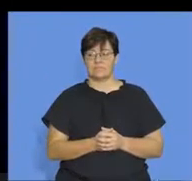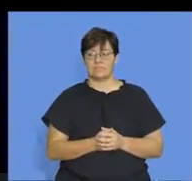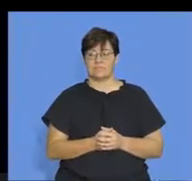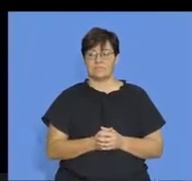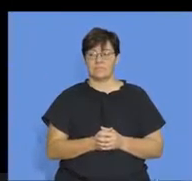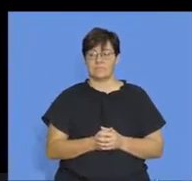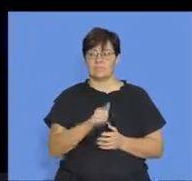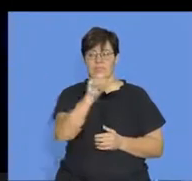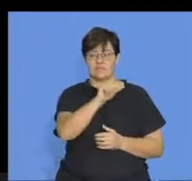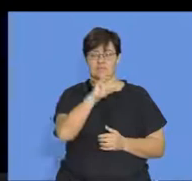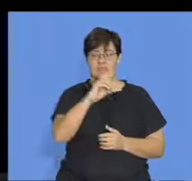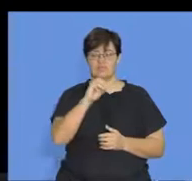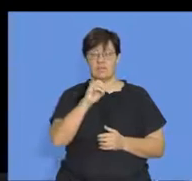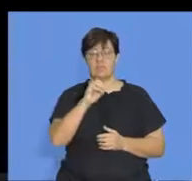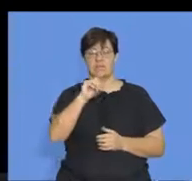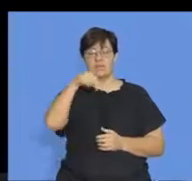calculator, so